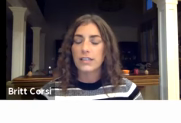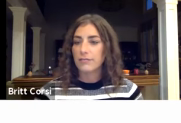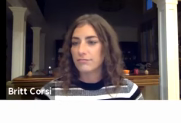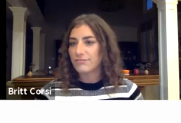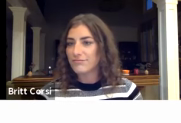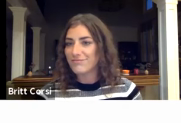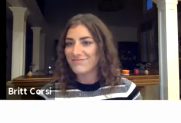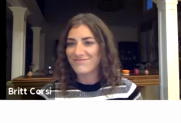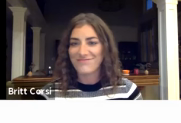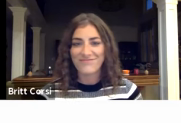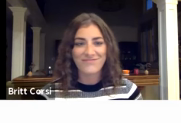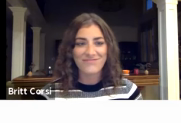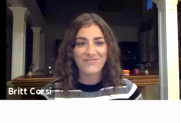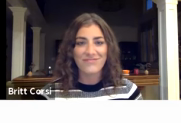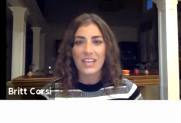Next slide.